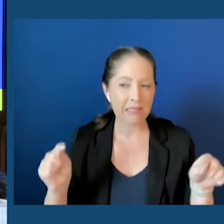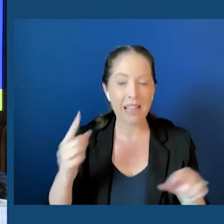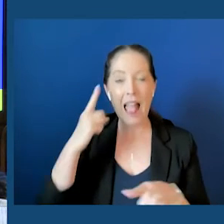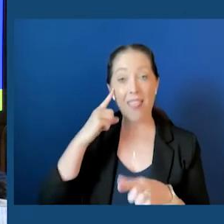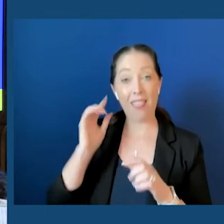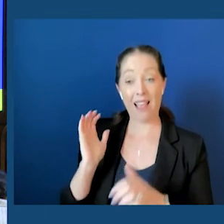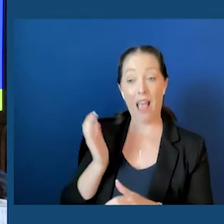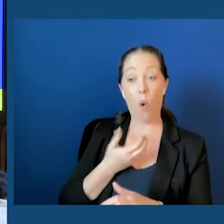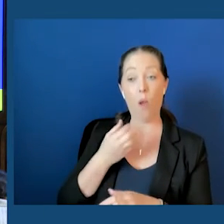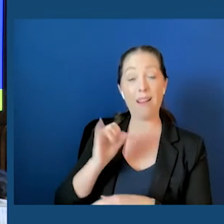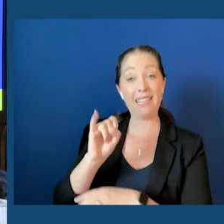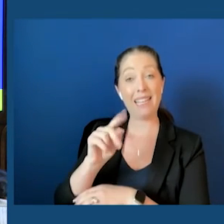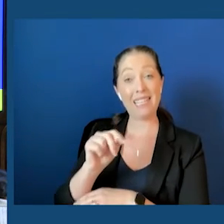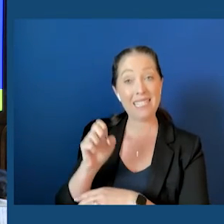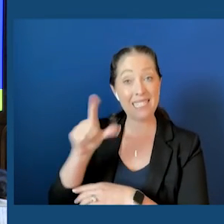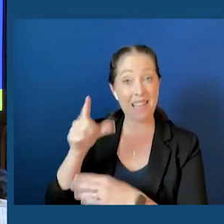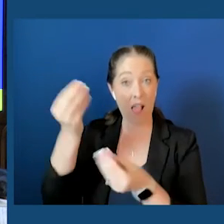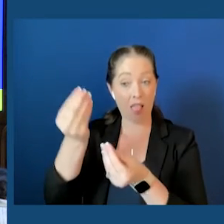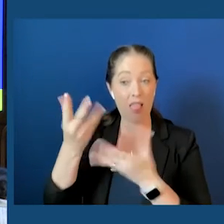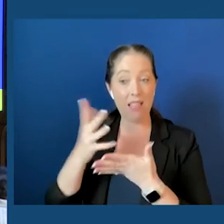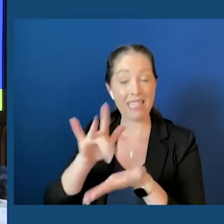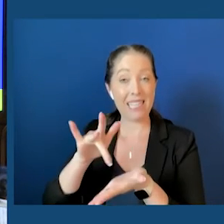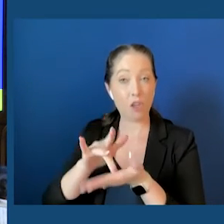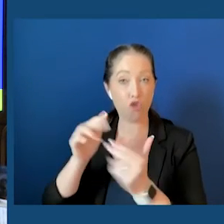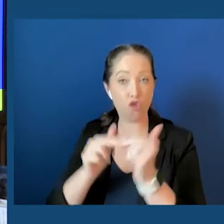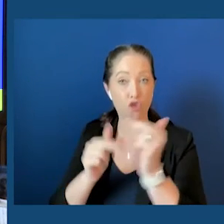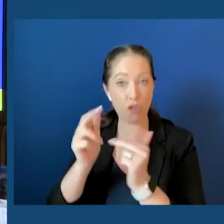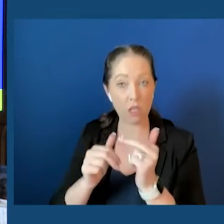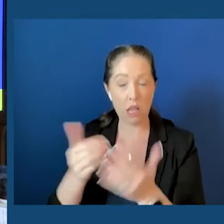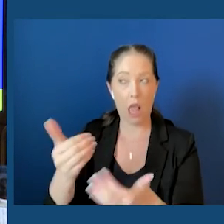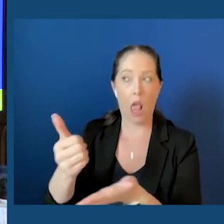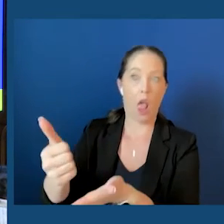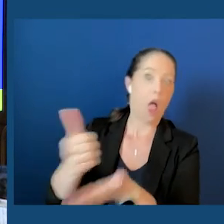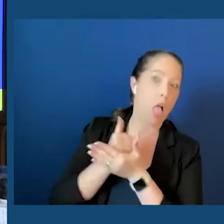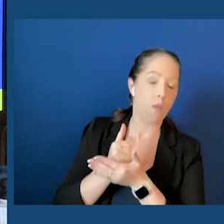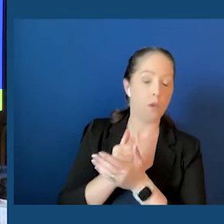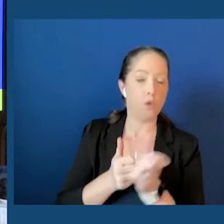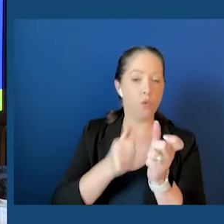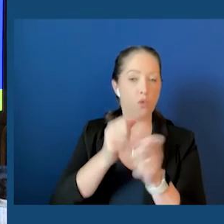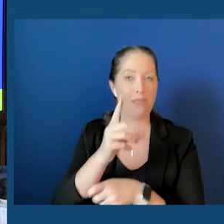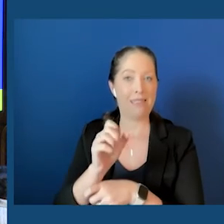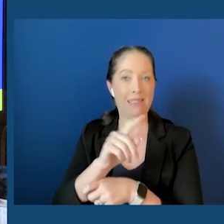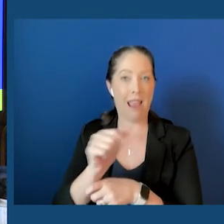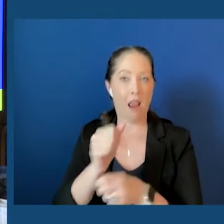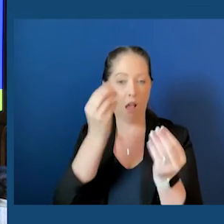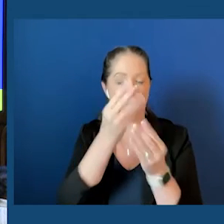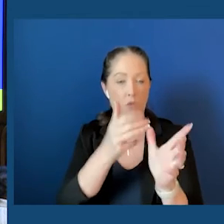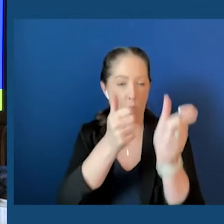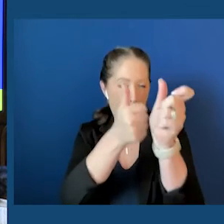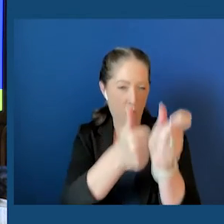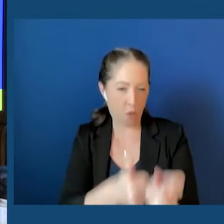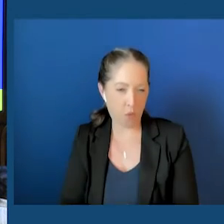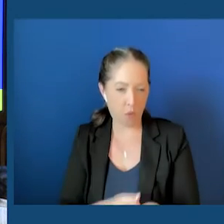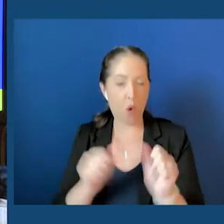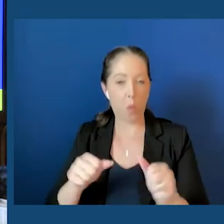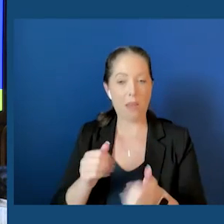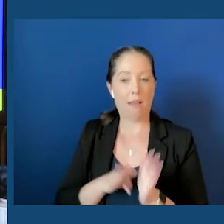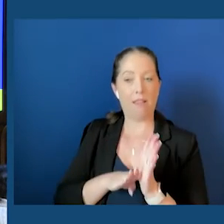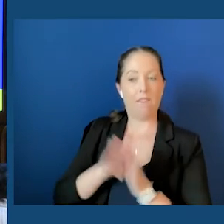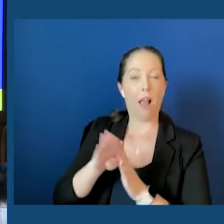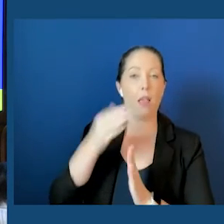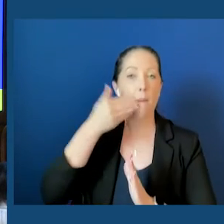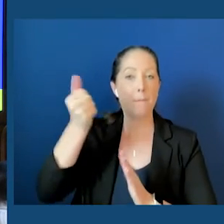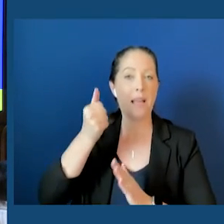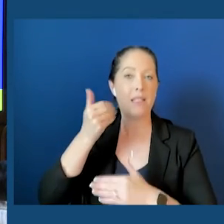that helps us tremendously to track that data so that we can develop of best practices. But that's a continual process